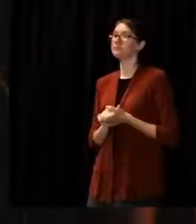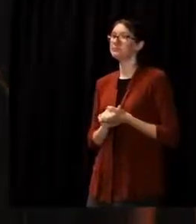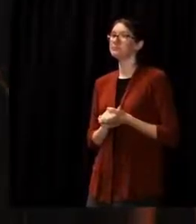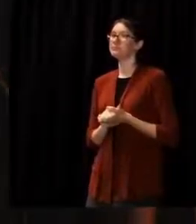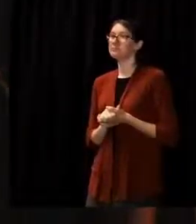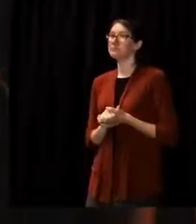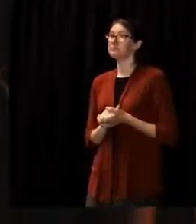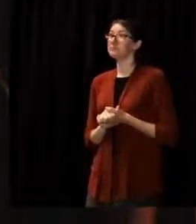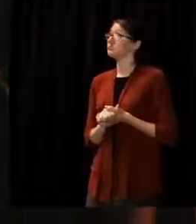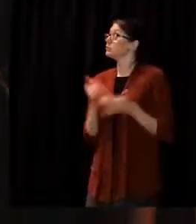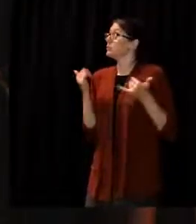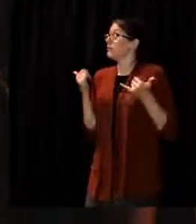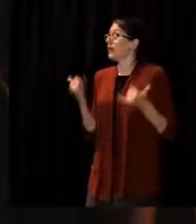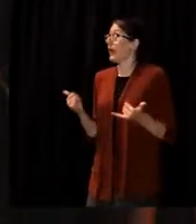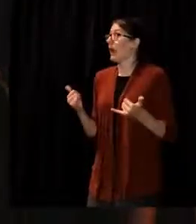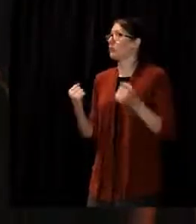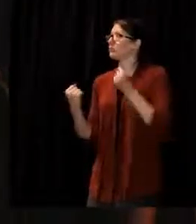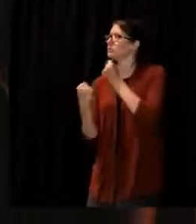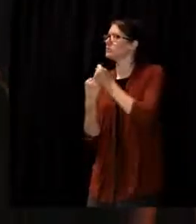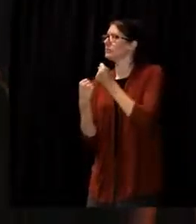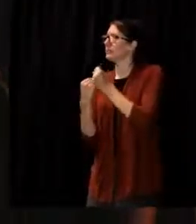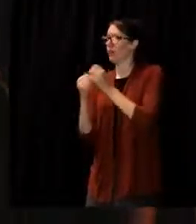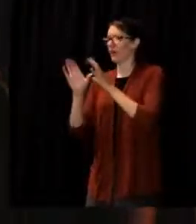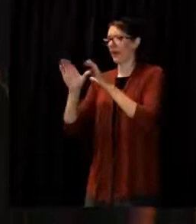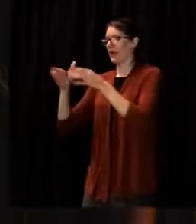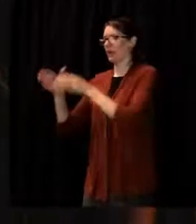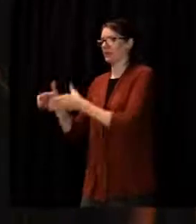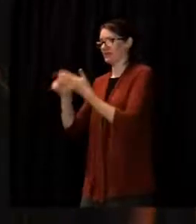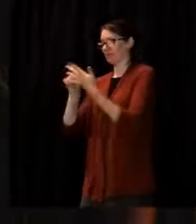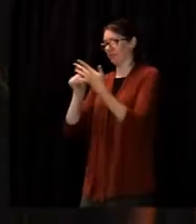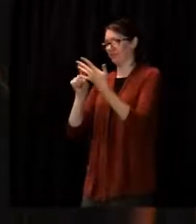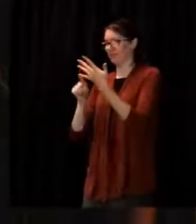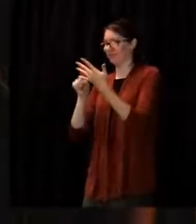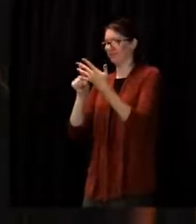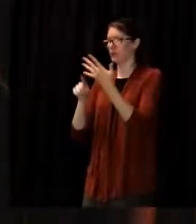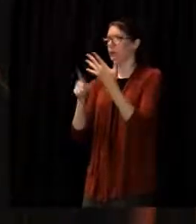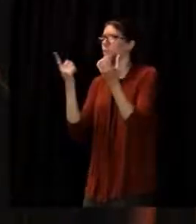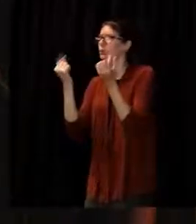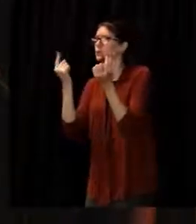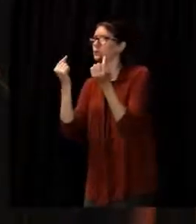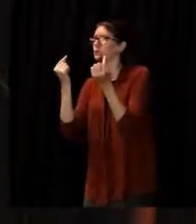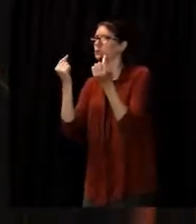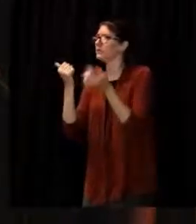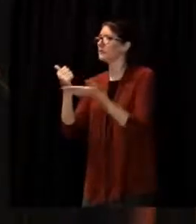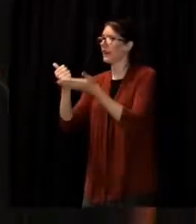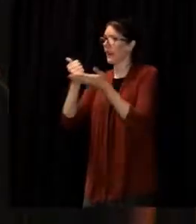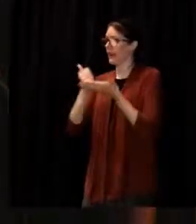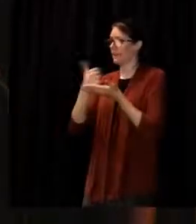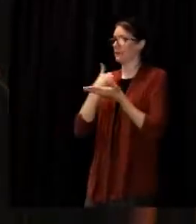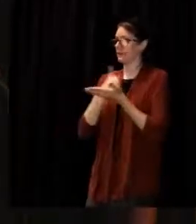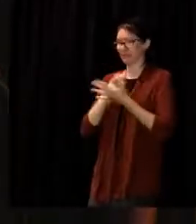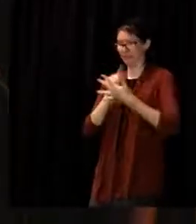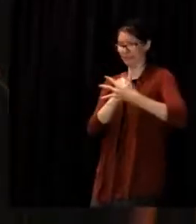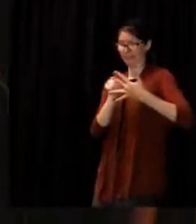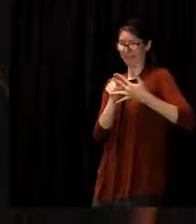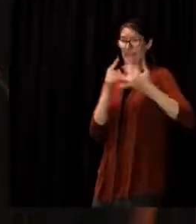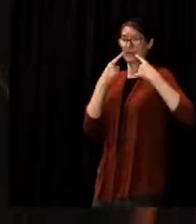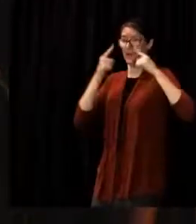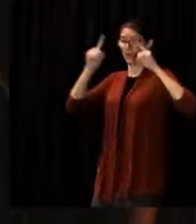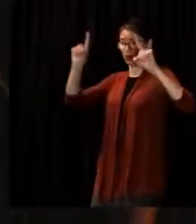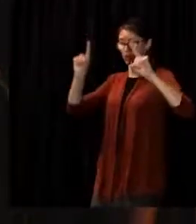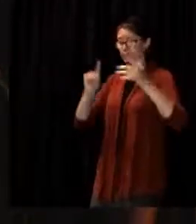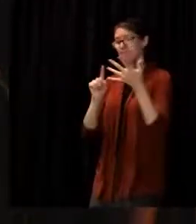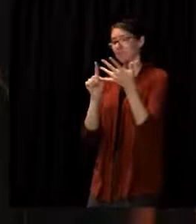So this brings me now to some of the support categories. What is it that has to be done to help facilitate what it is that I'm talking about? And the